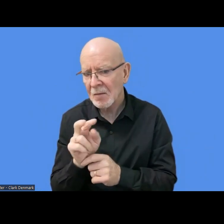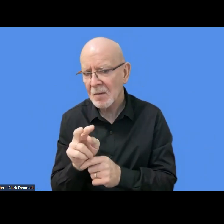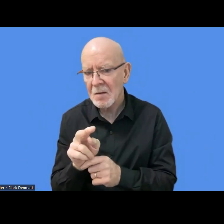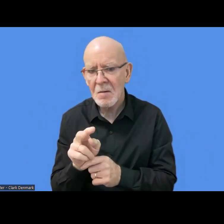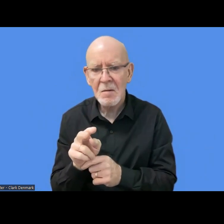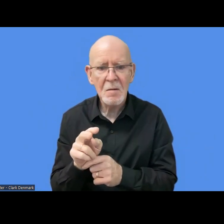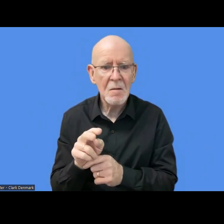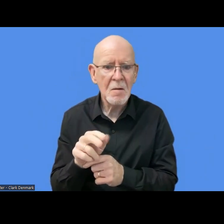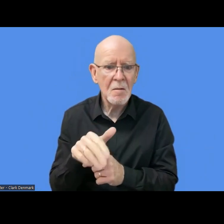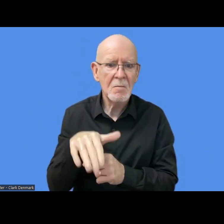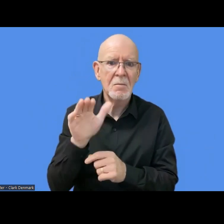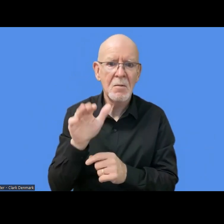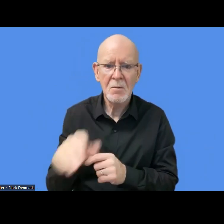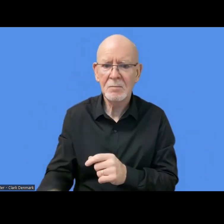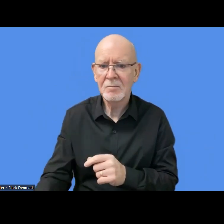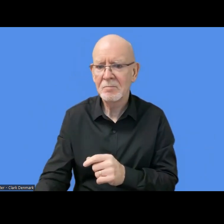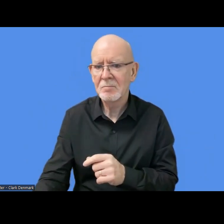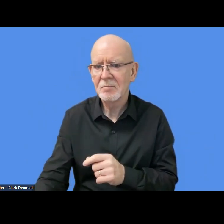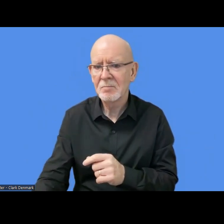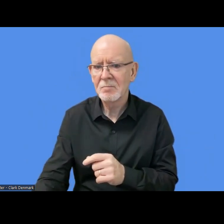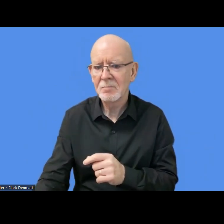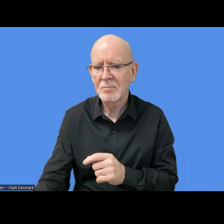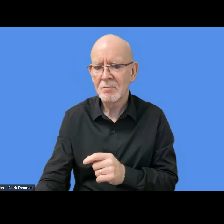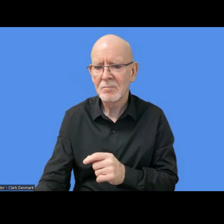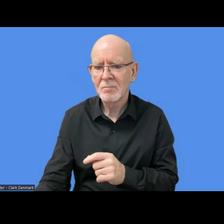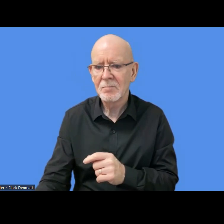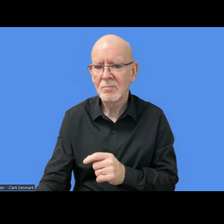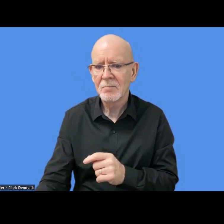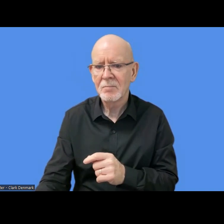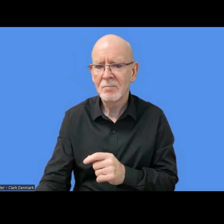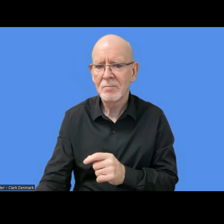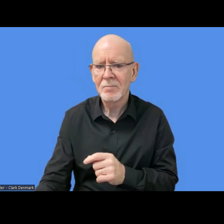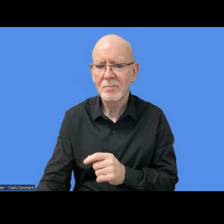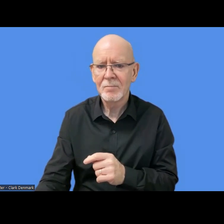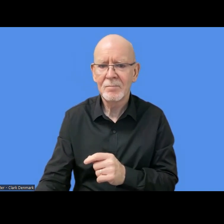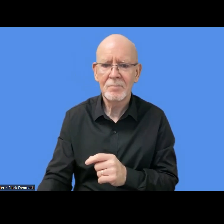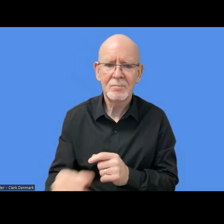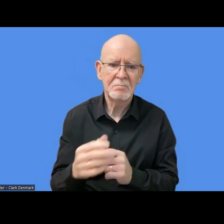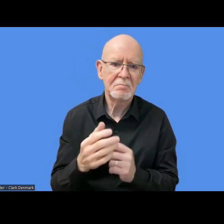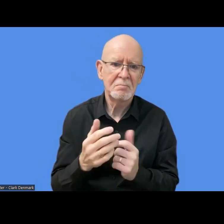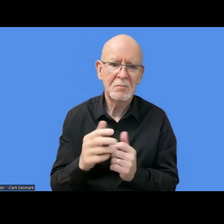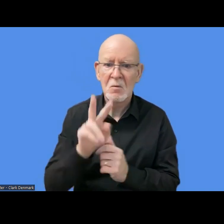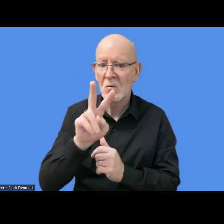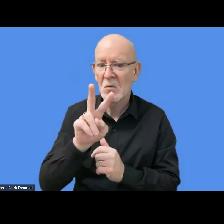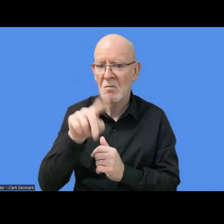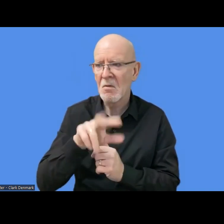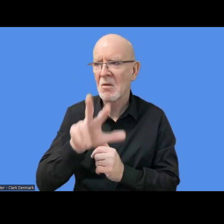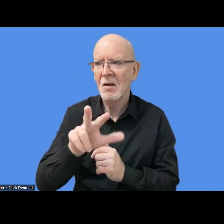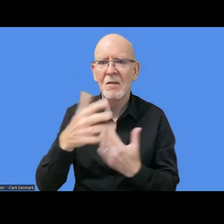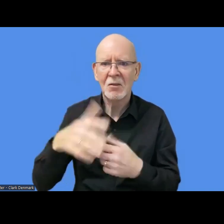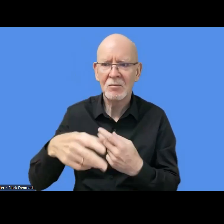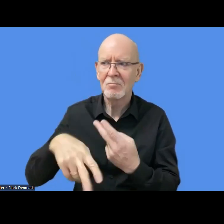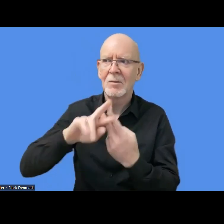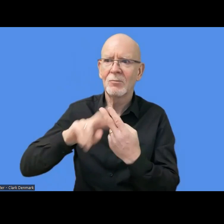share the results. So we see that 20% of the participants today come